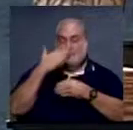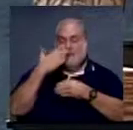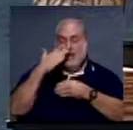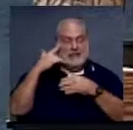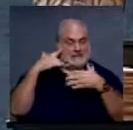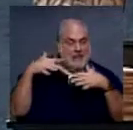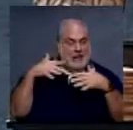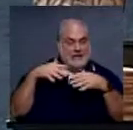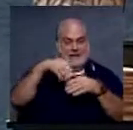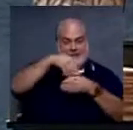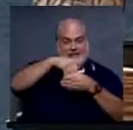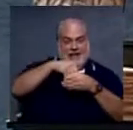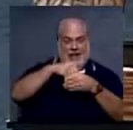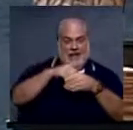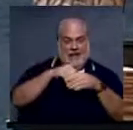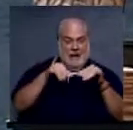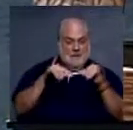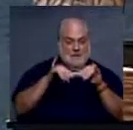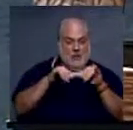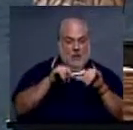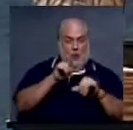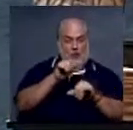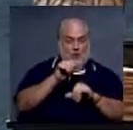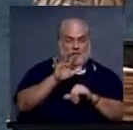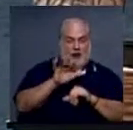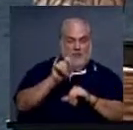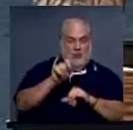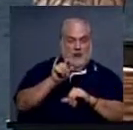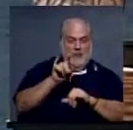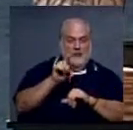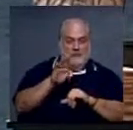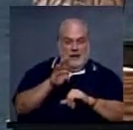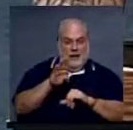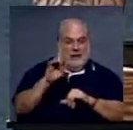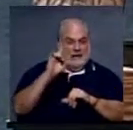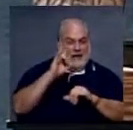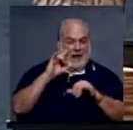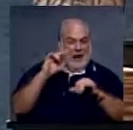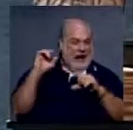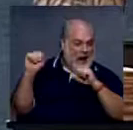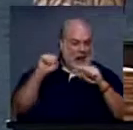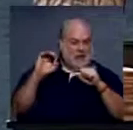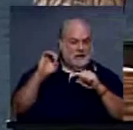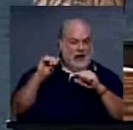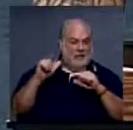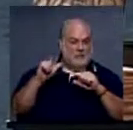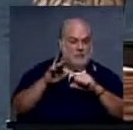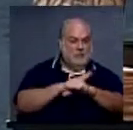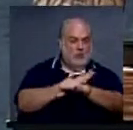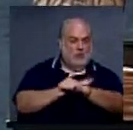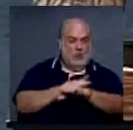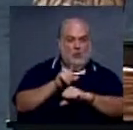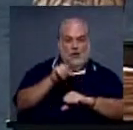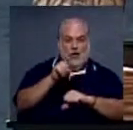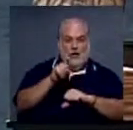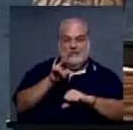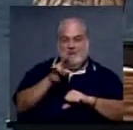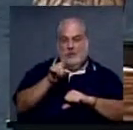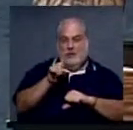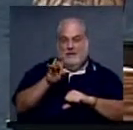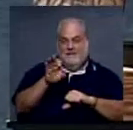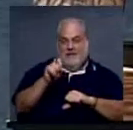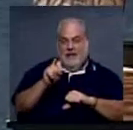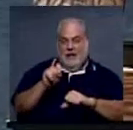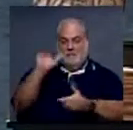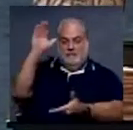sound pressure was 105.3 decibels, which is equivalent to loud classical music. And 171 feet from the facility, it